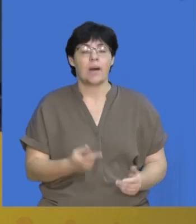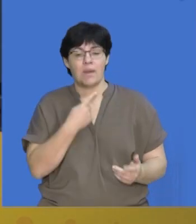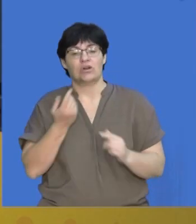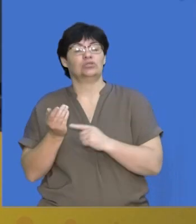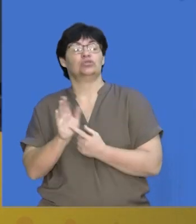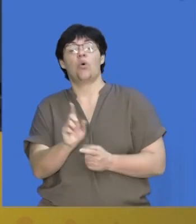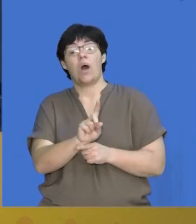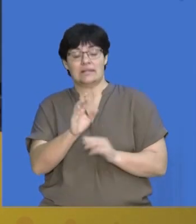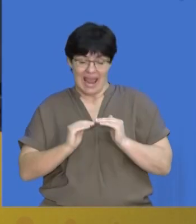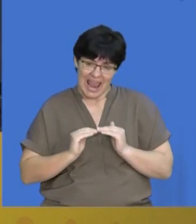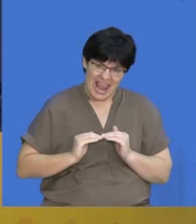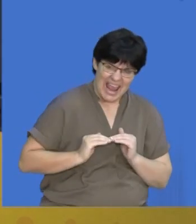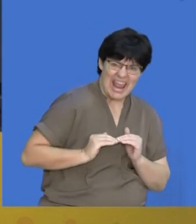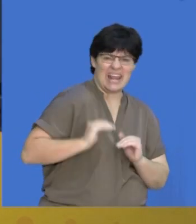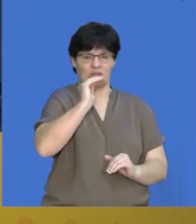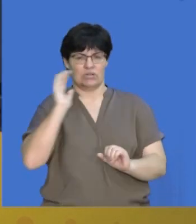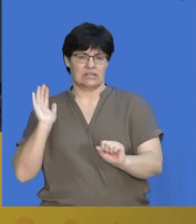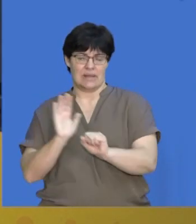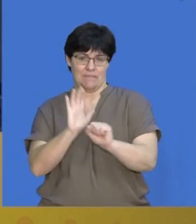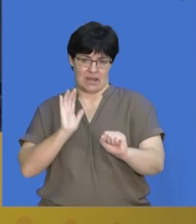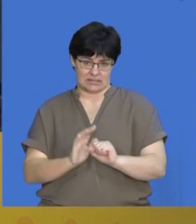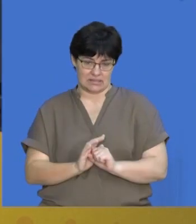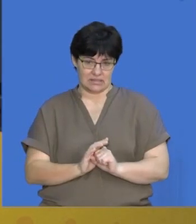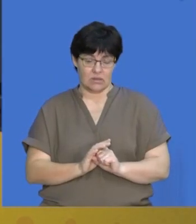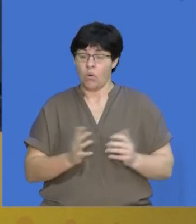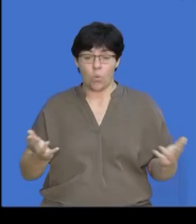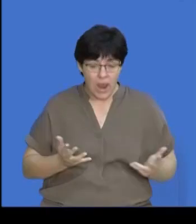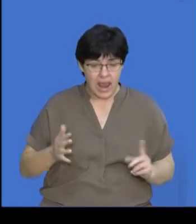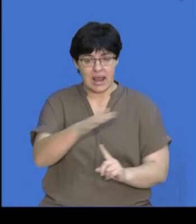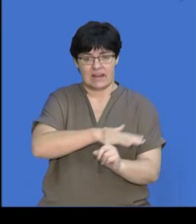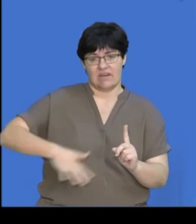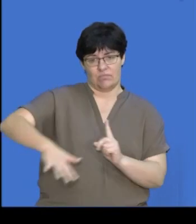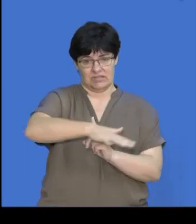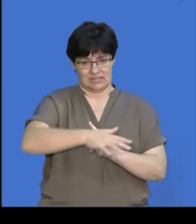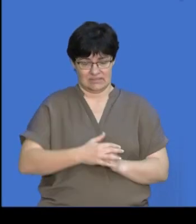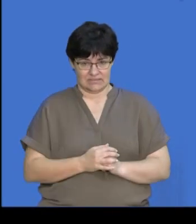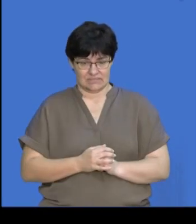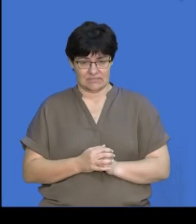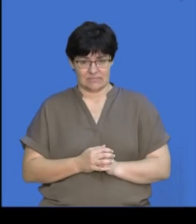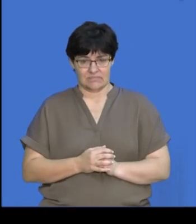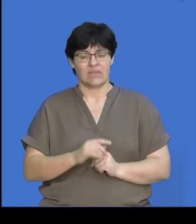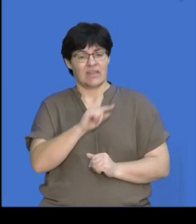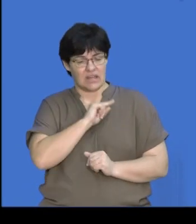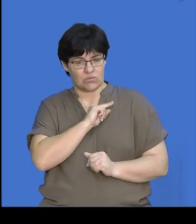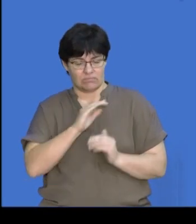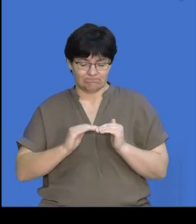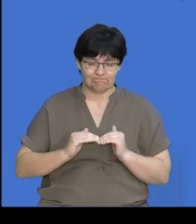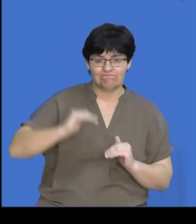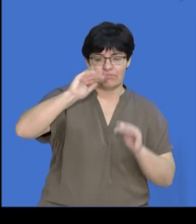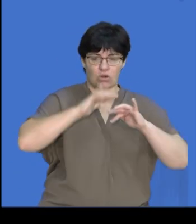show an increasing impact on the environment. Hence, increases coastal